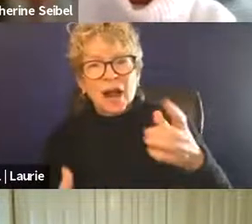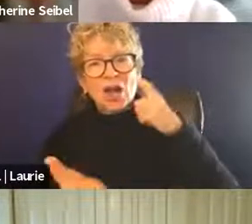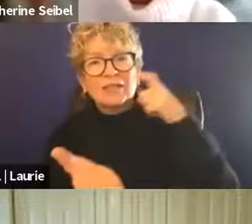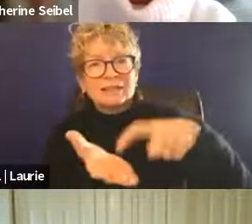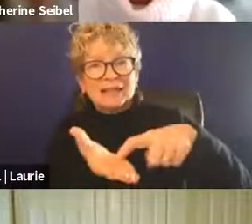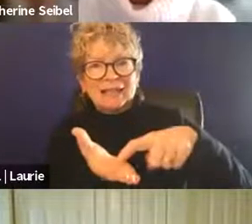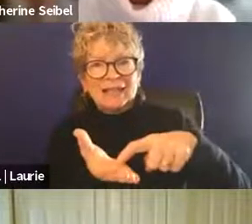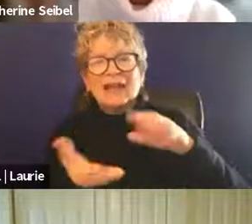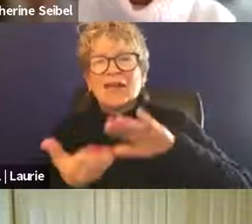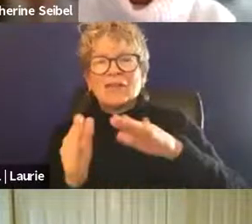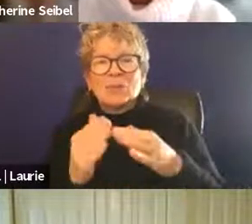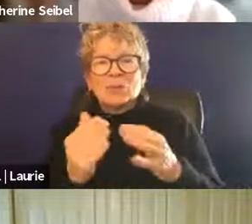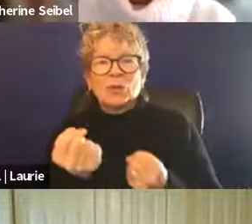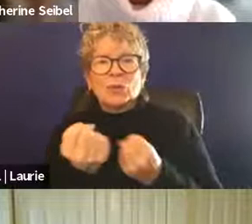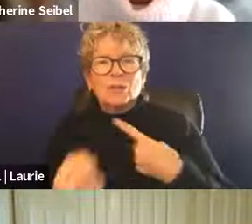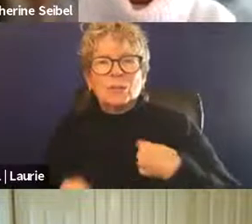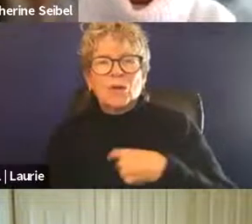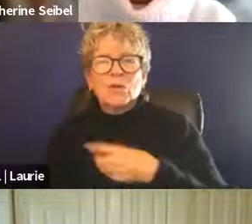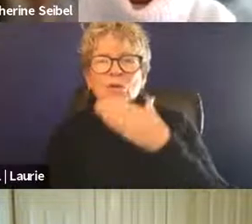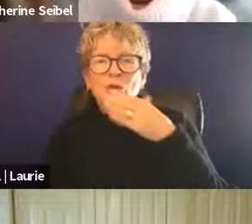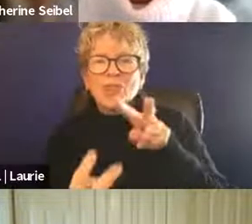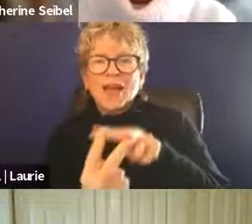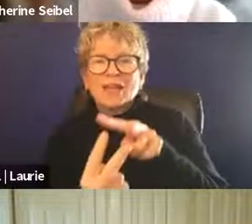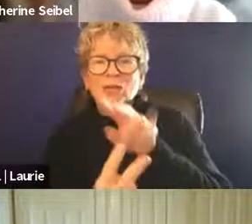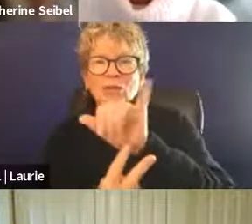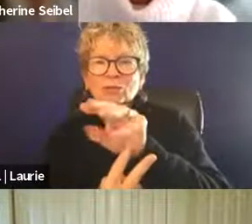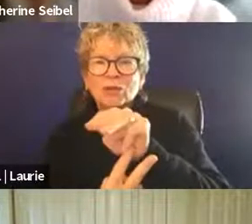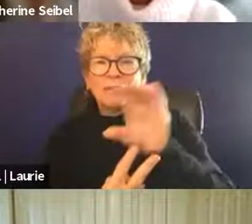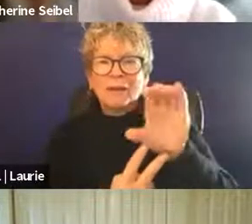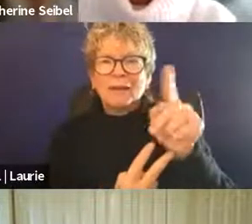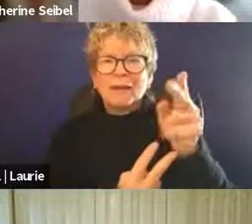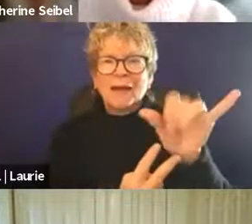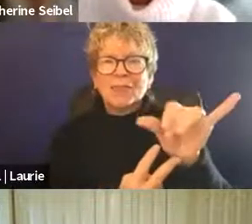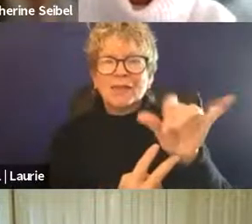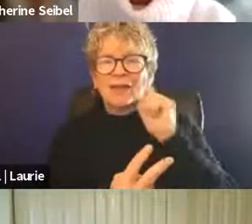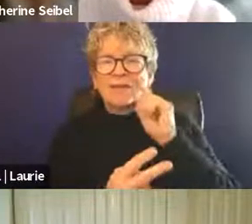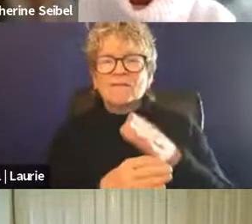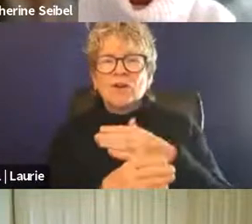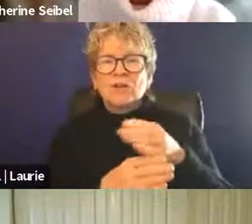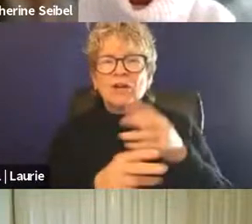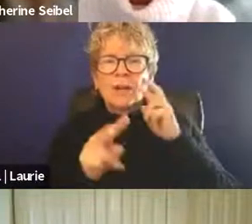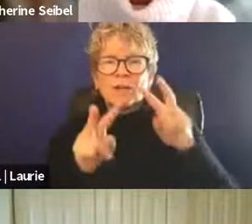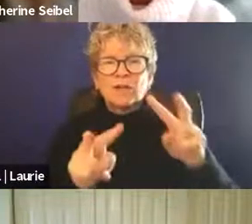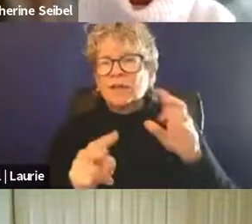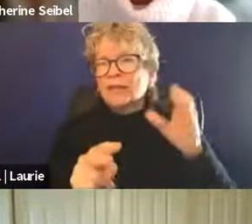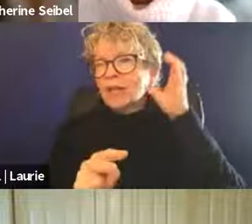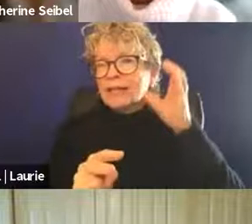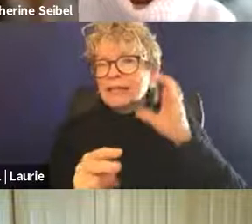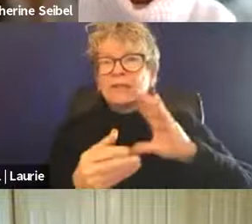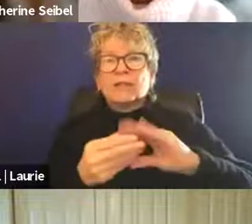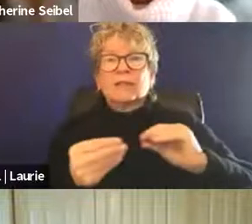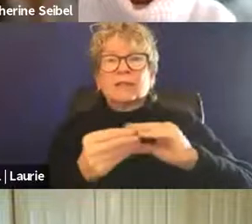community. So thank you, Jim and Kathy, for sharing. And I'm really looking forward to hearing more stories as the